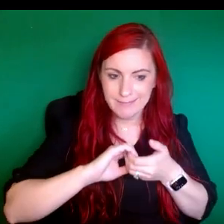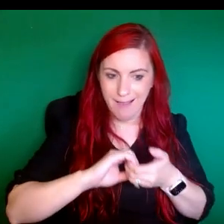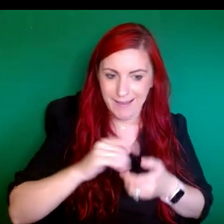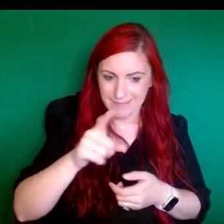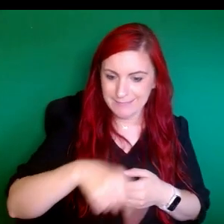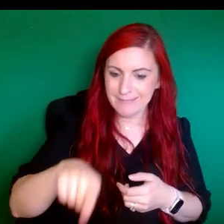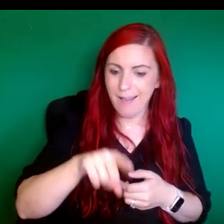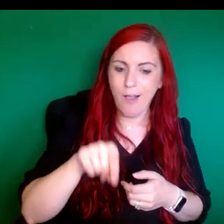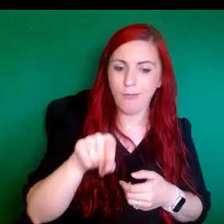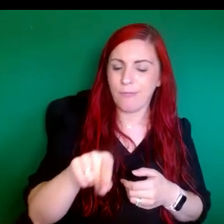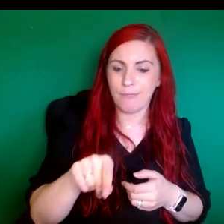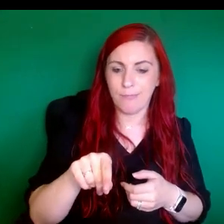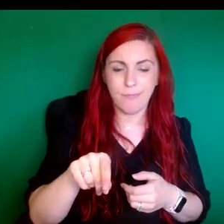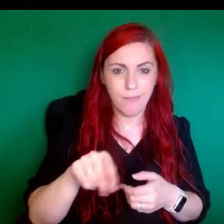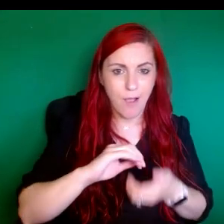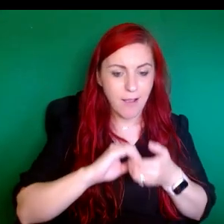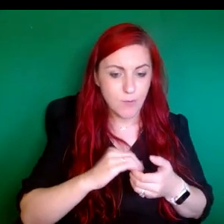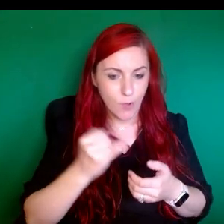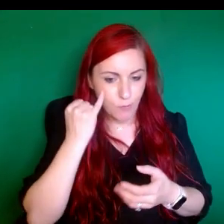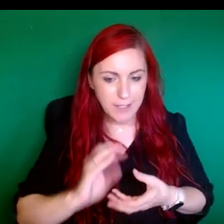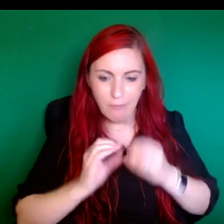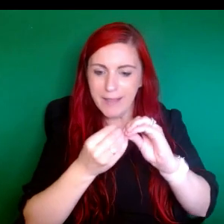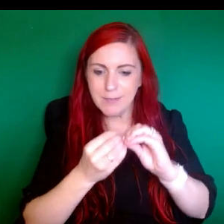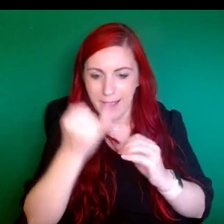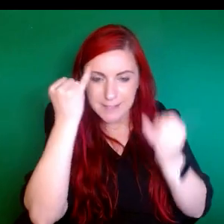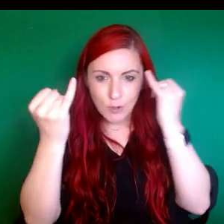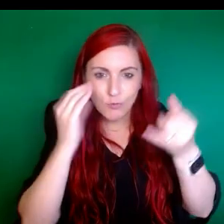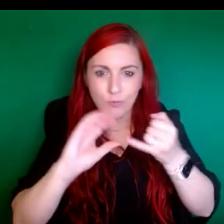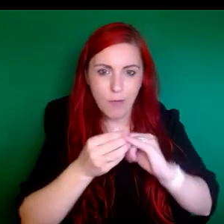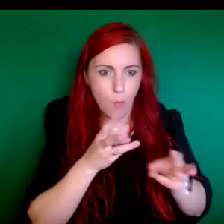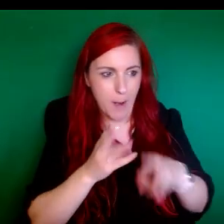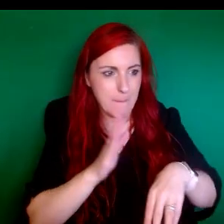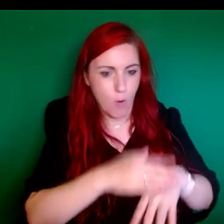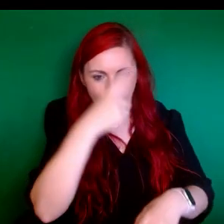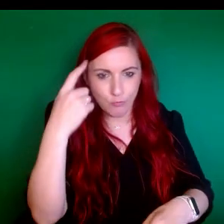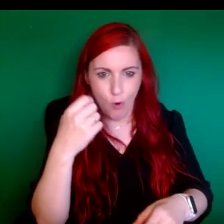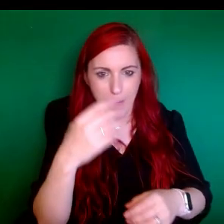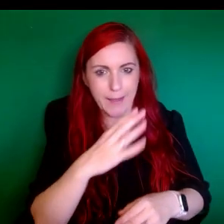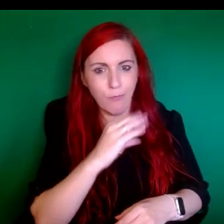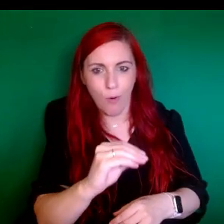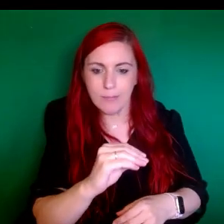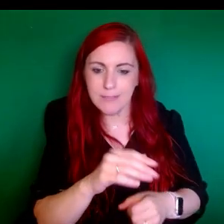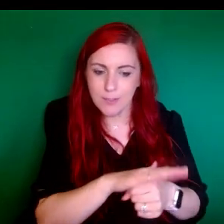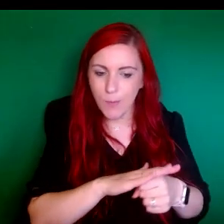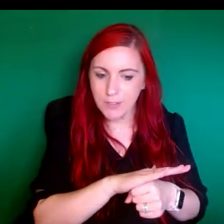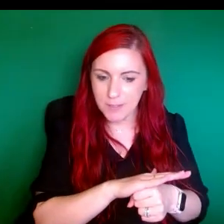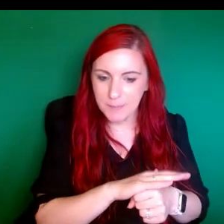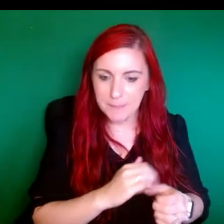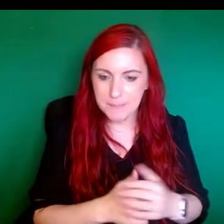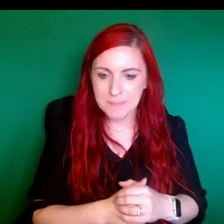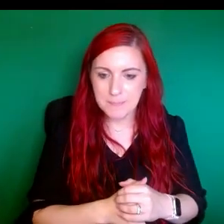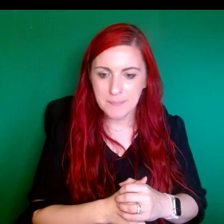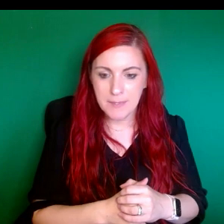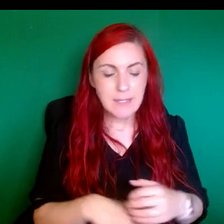ideas to work in a more trauma-informed way, emphasising learning and mentorship. You will also read that last summer, a group